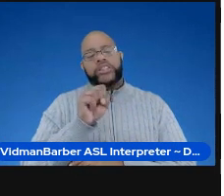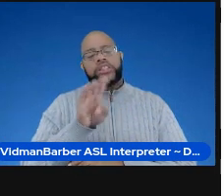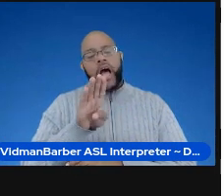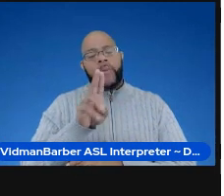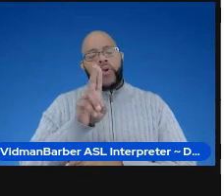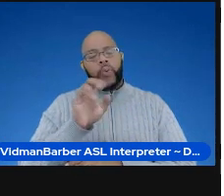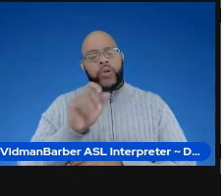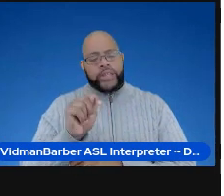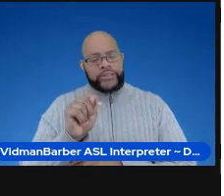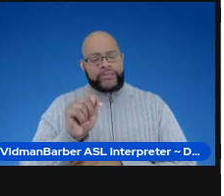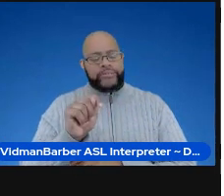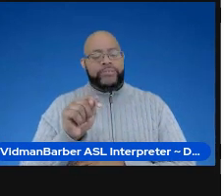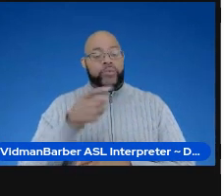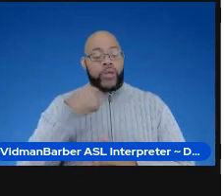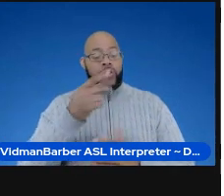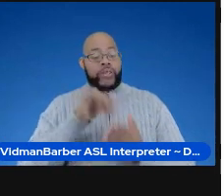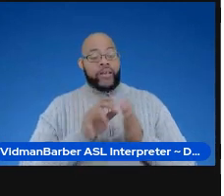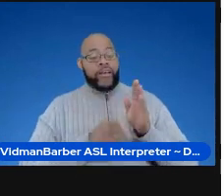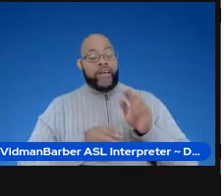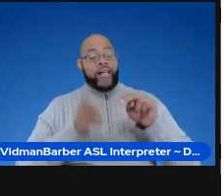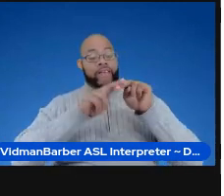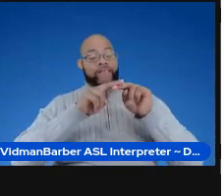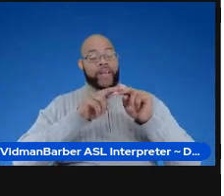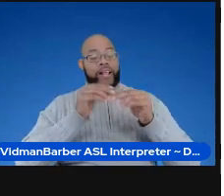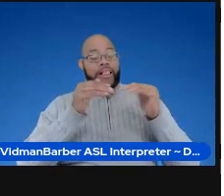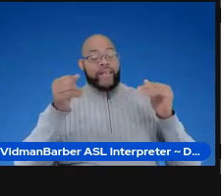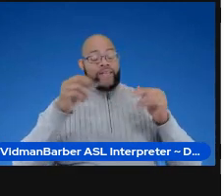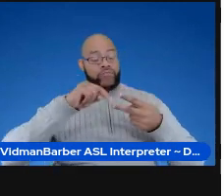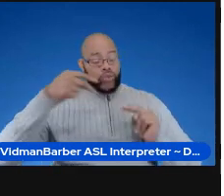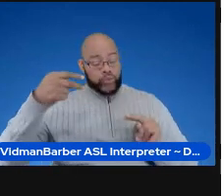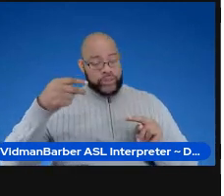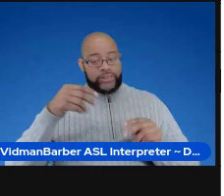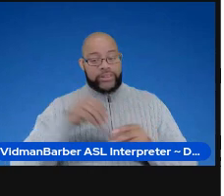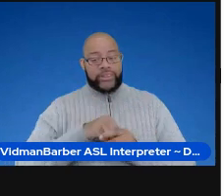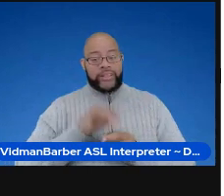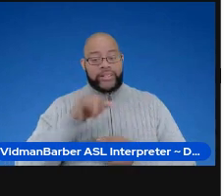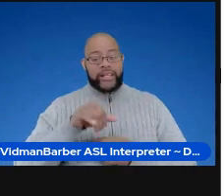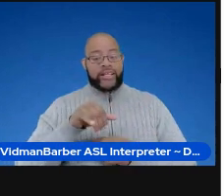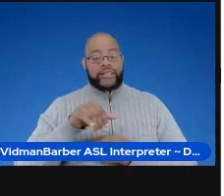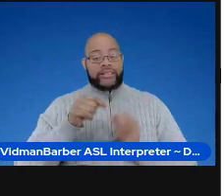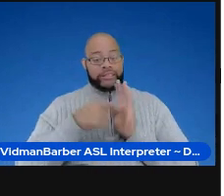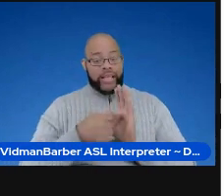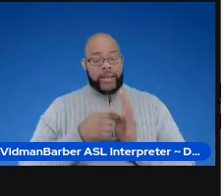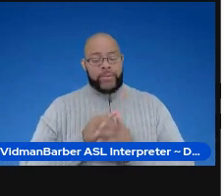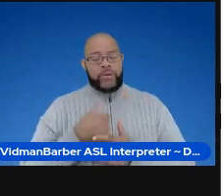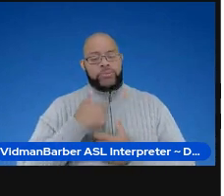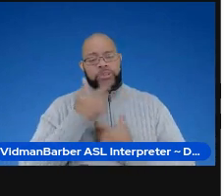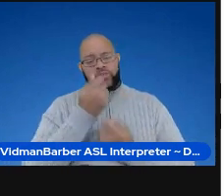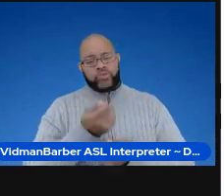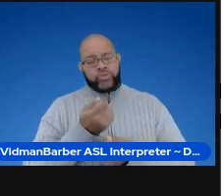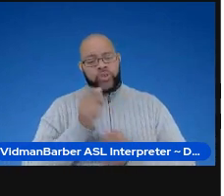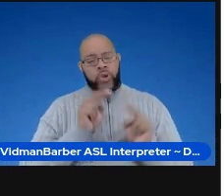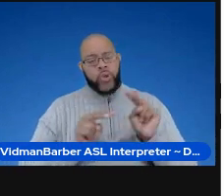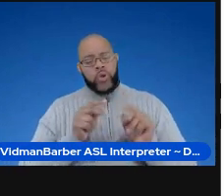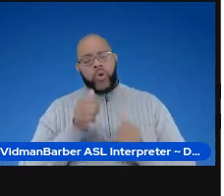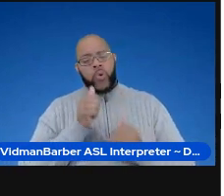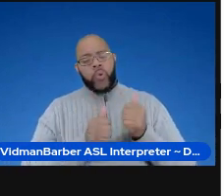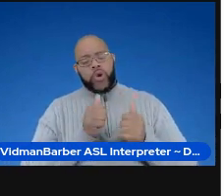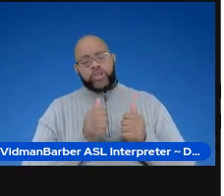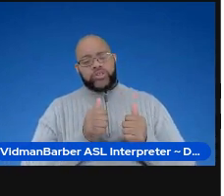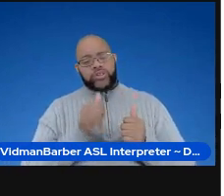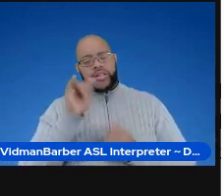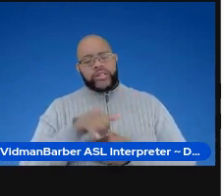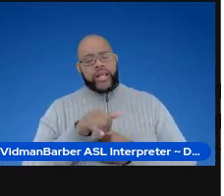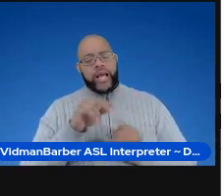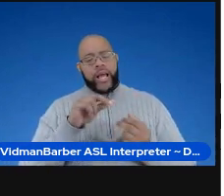I saw an elevated level of protein in a CSF sample, I was interested in looking at which of these